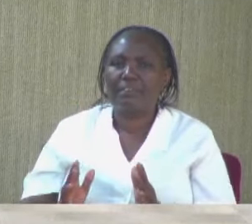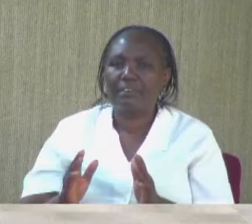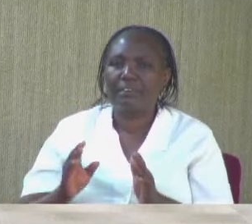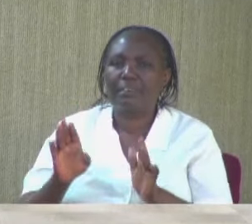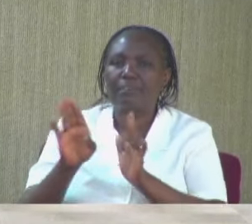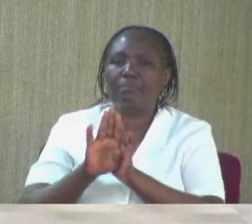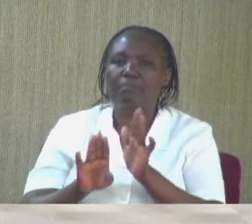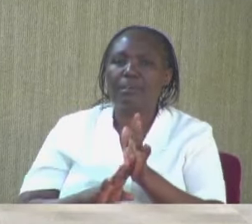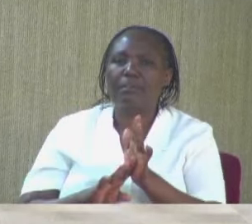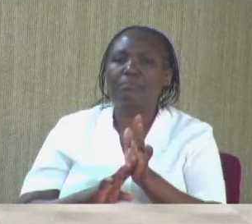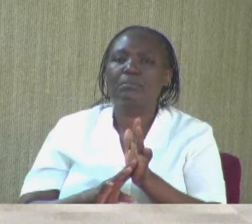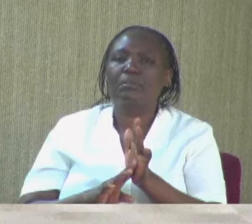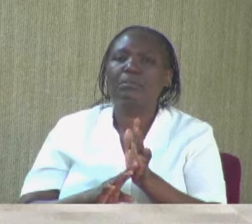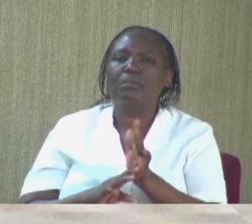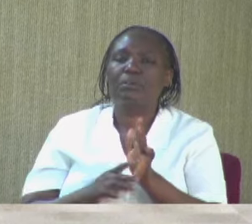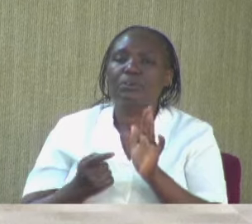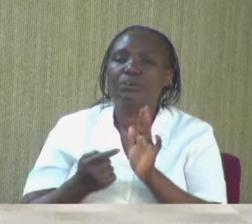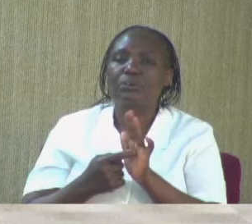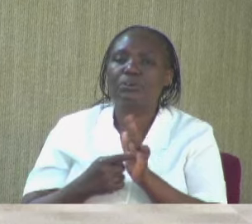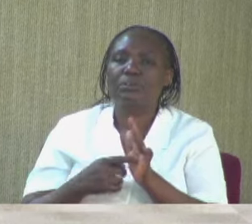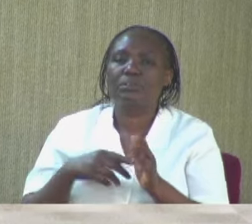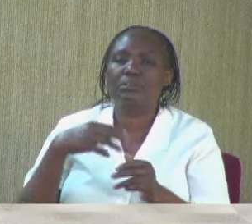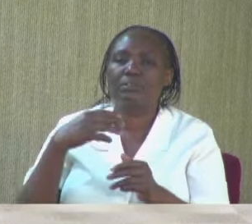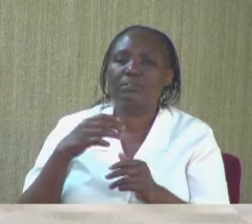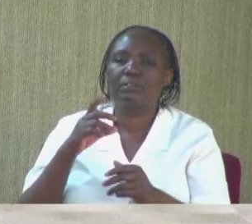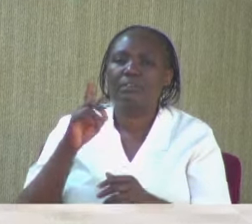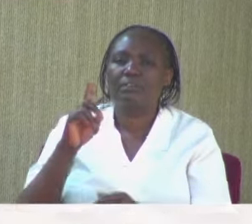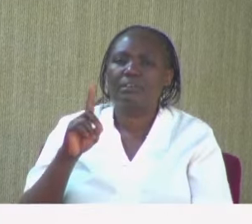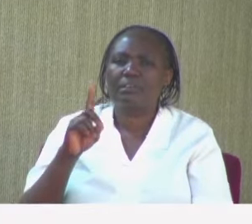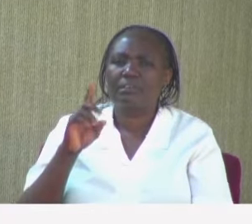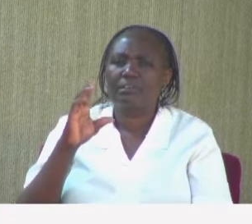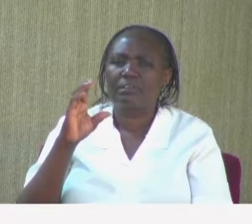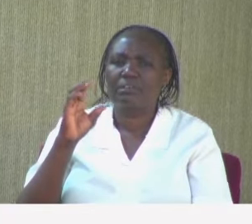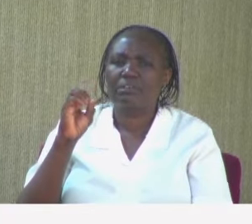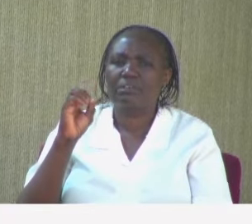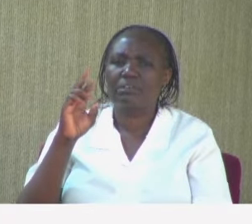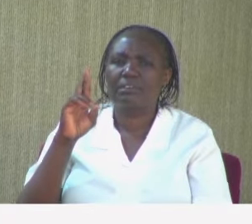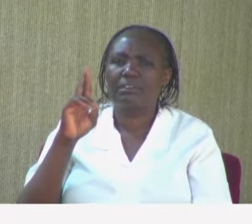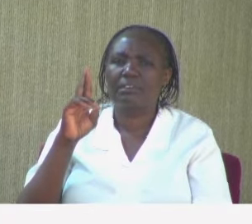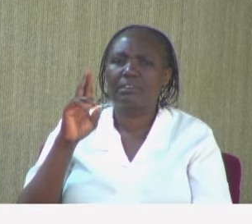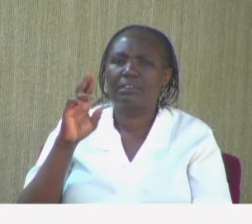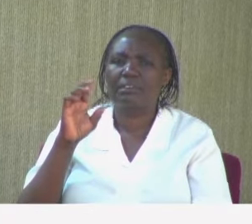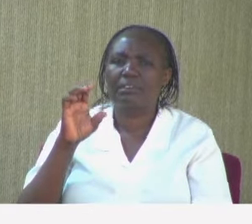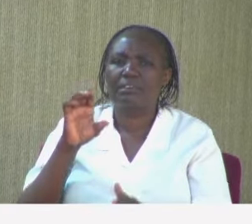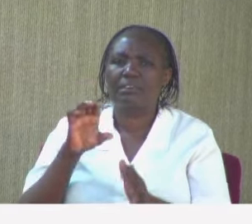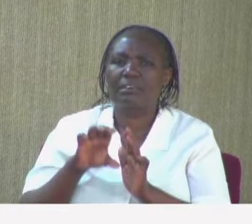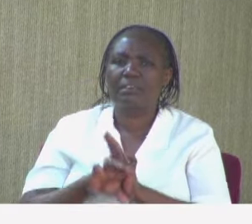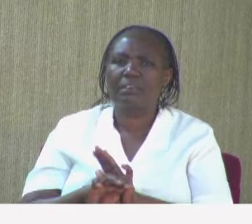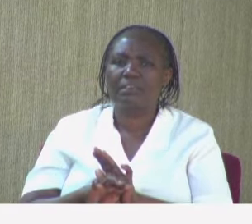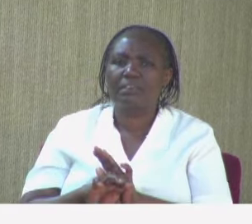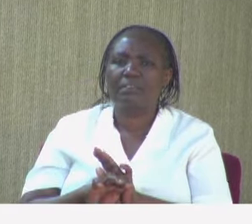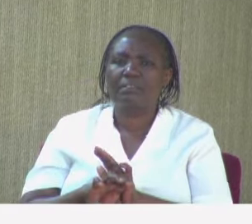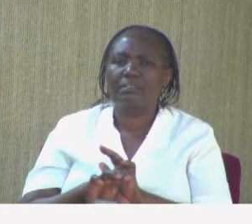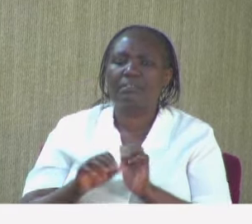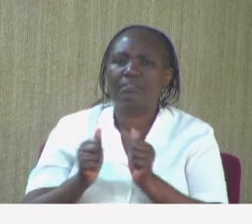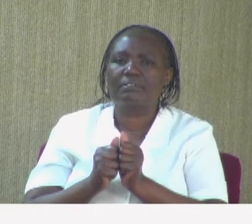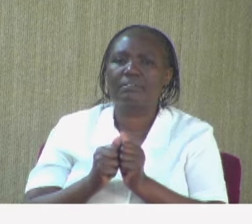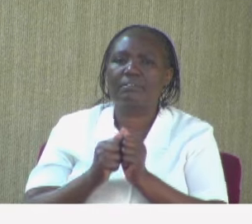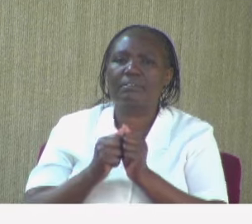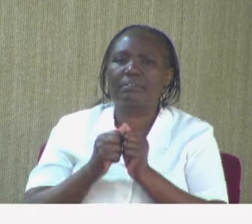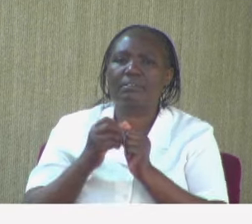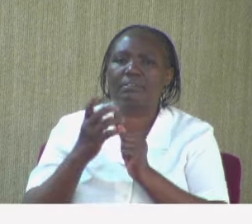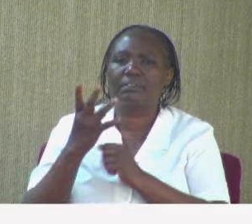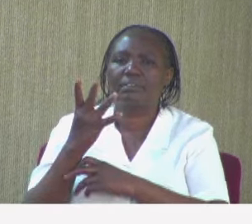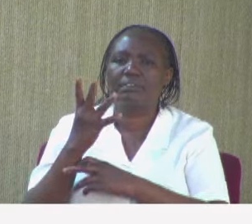that. Notice 1 Corinthians 14, verse 22. It says, 1 Corinthians 14, verse 22.